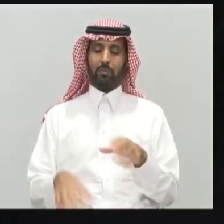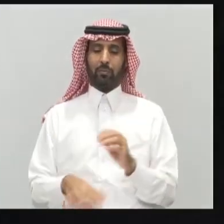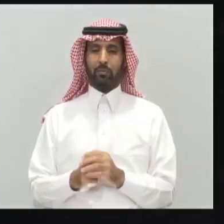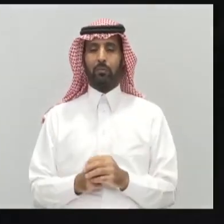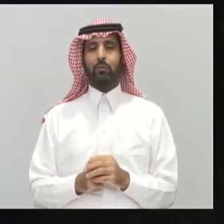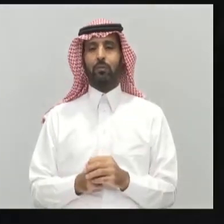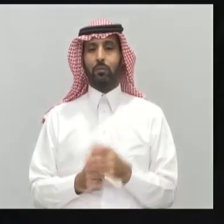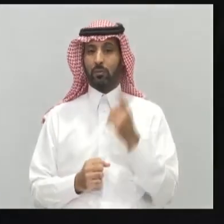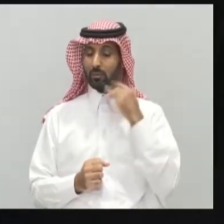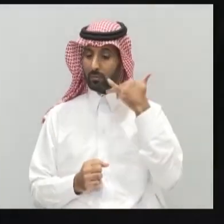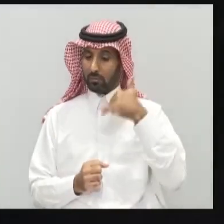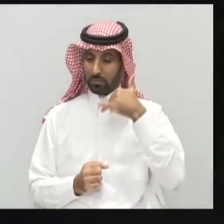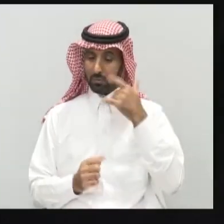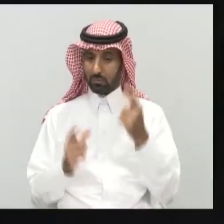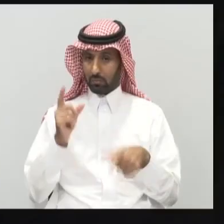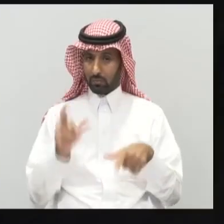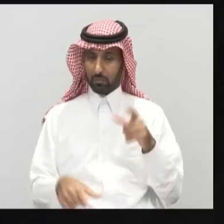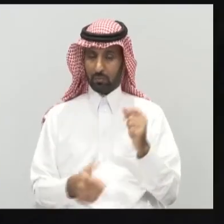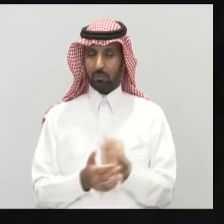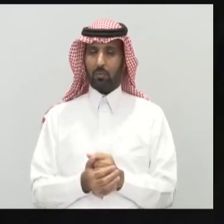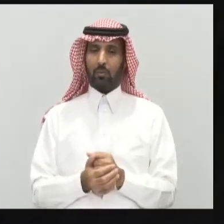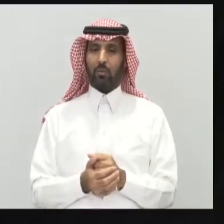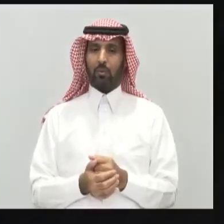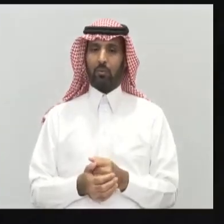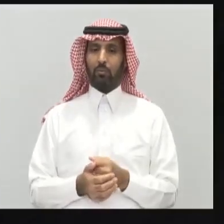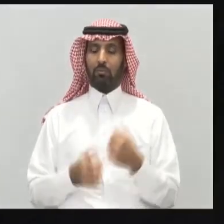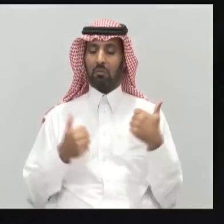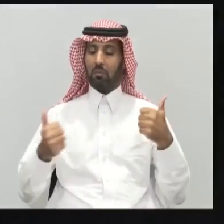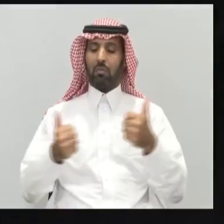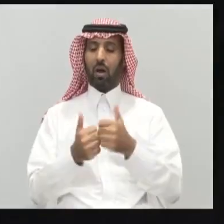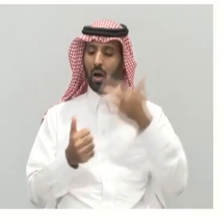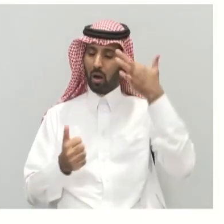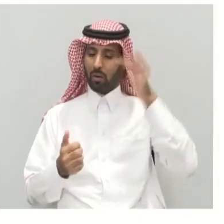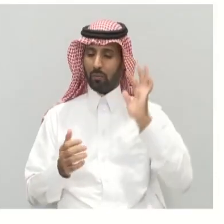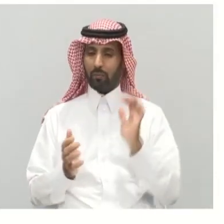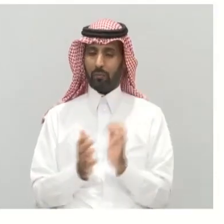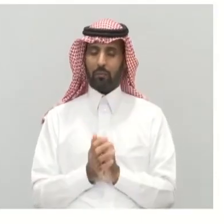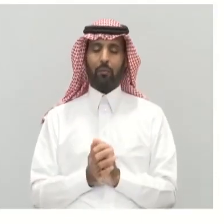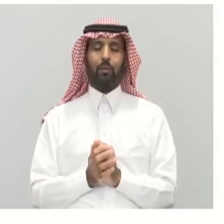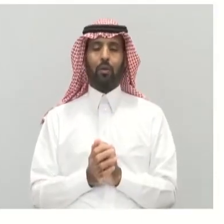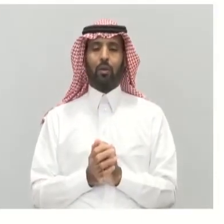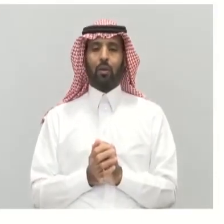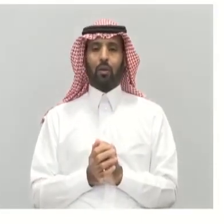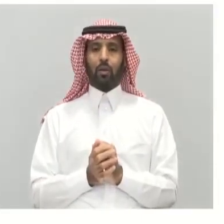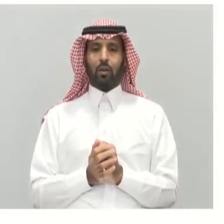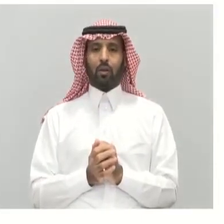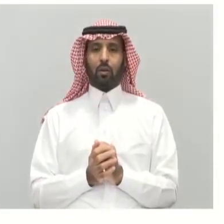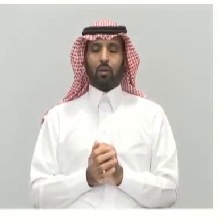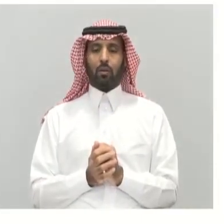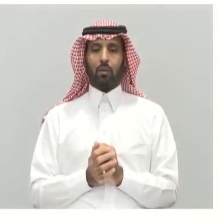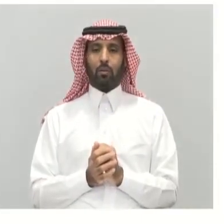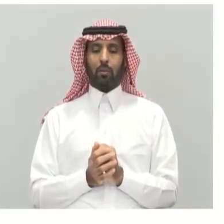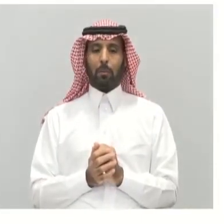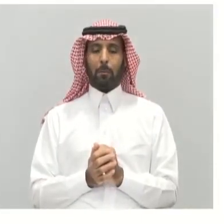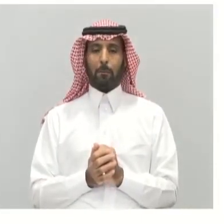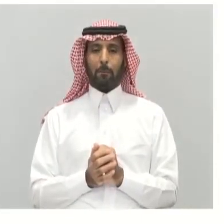can call your friends. You can practice with your siblings, anyone in your house. Work